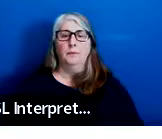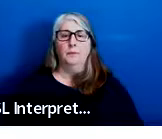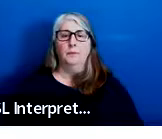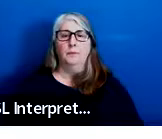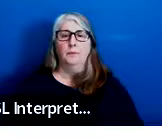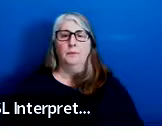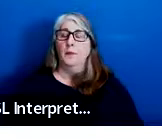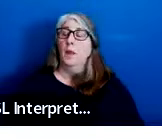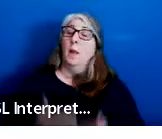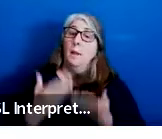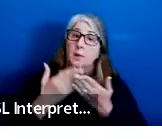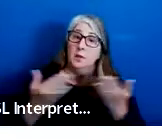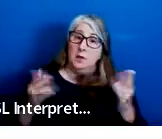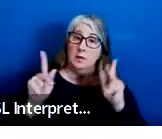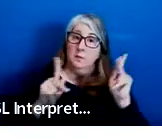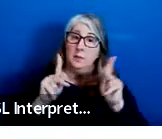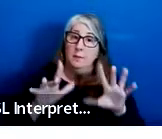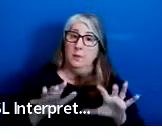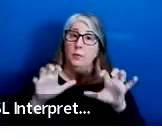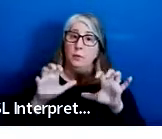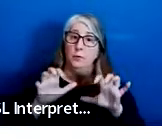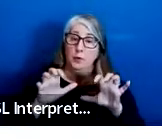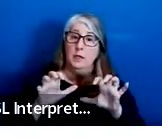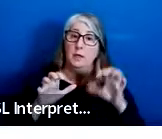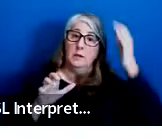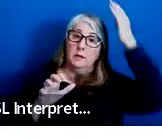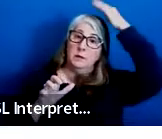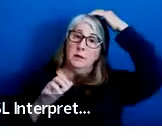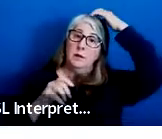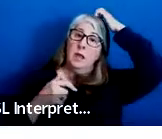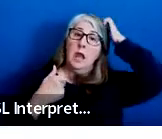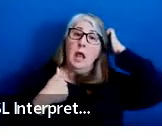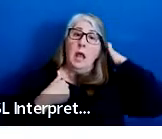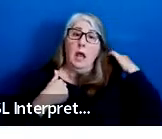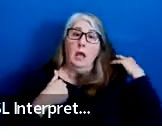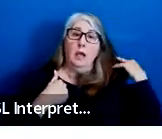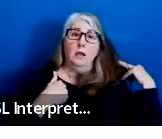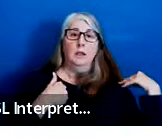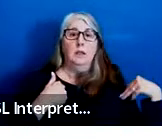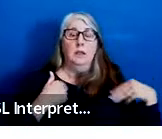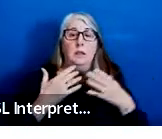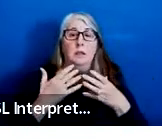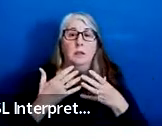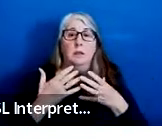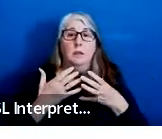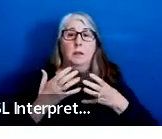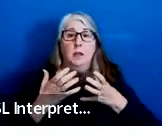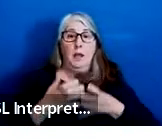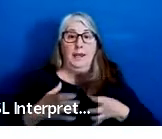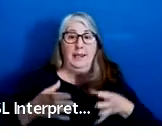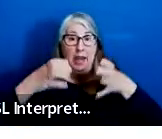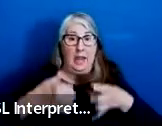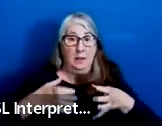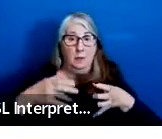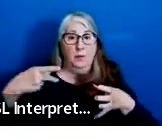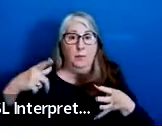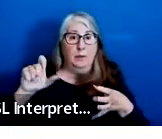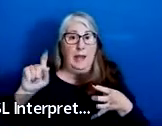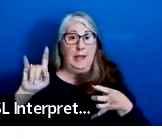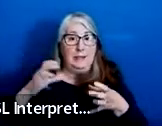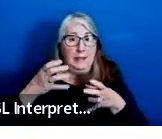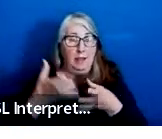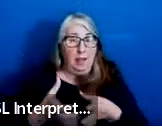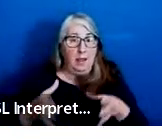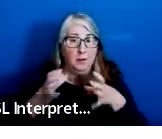Materials that residents freeze, I line a can with a plastic liner, but I dump